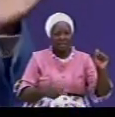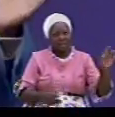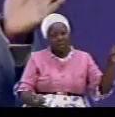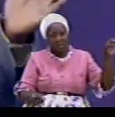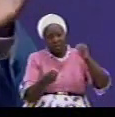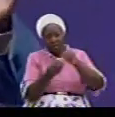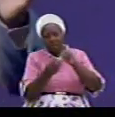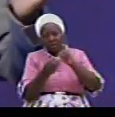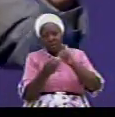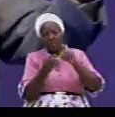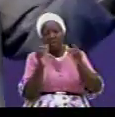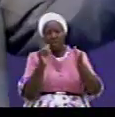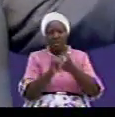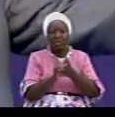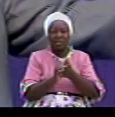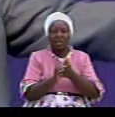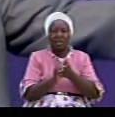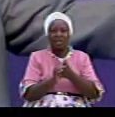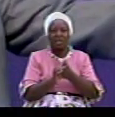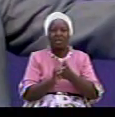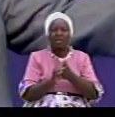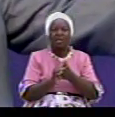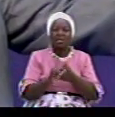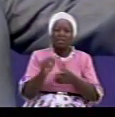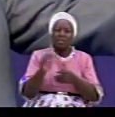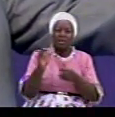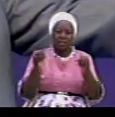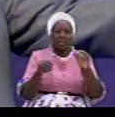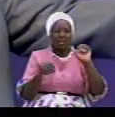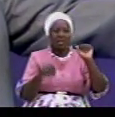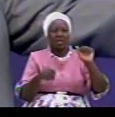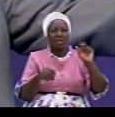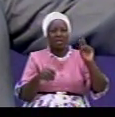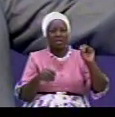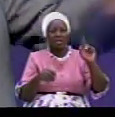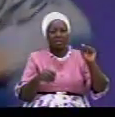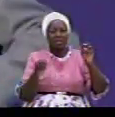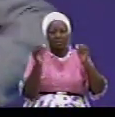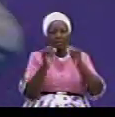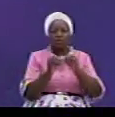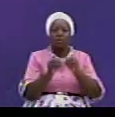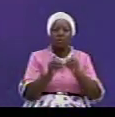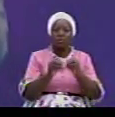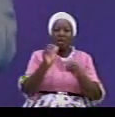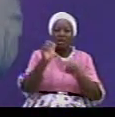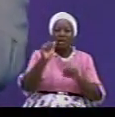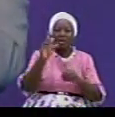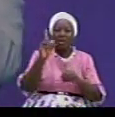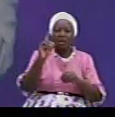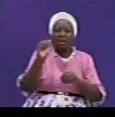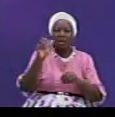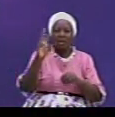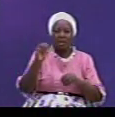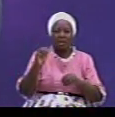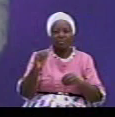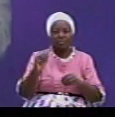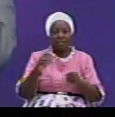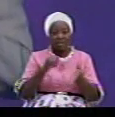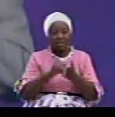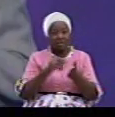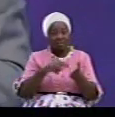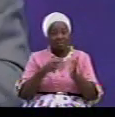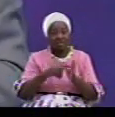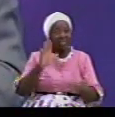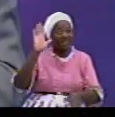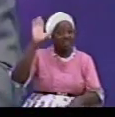have the word adamant. Adamant. Adamant. Since the time